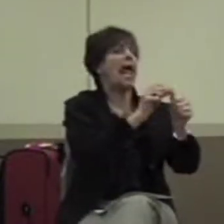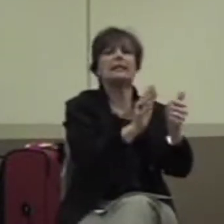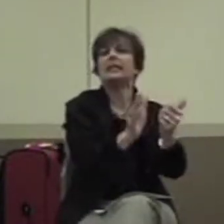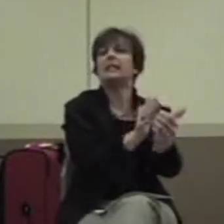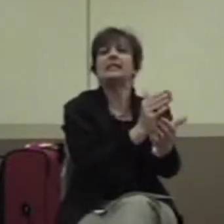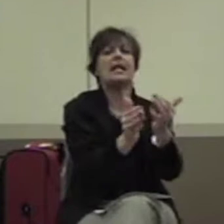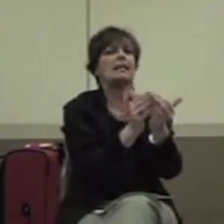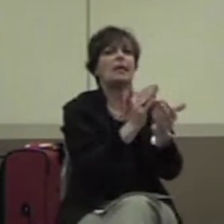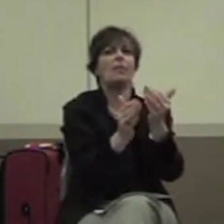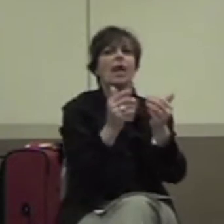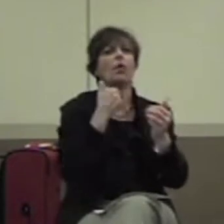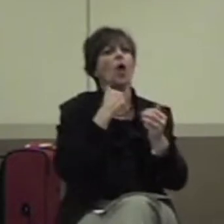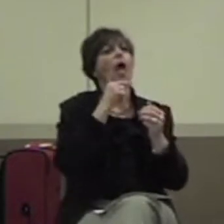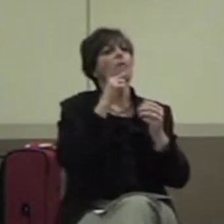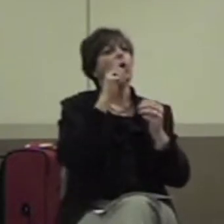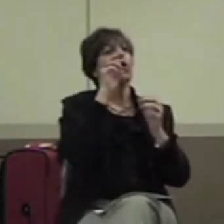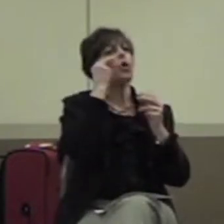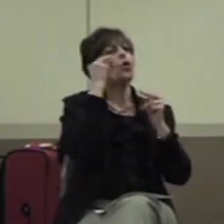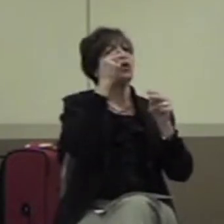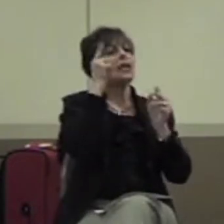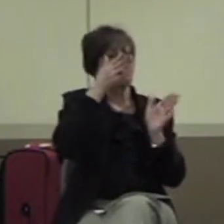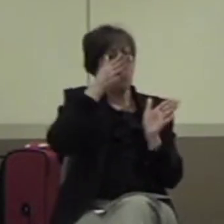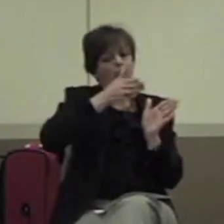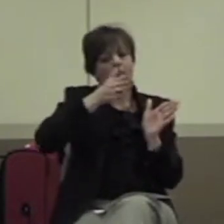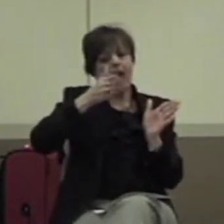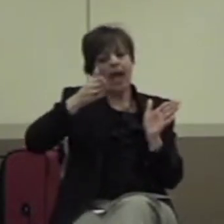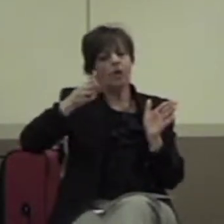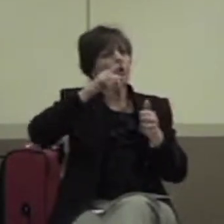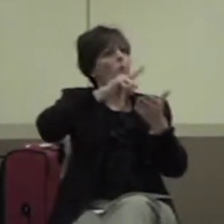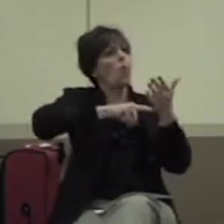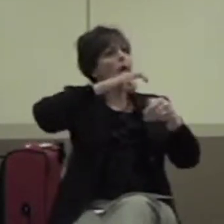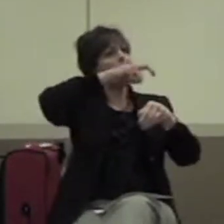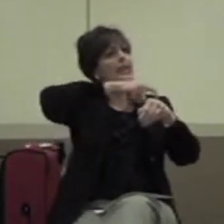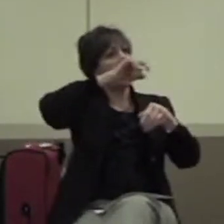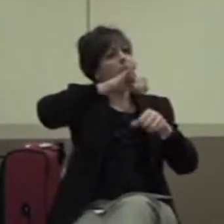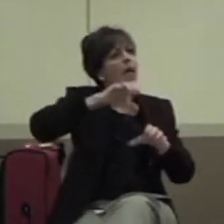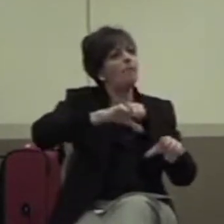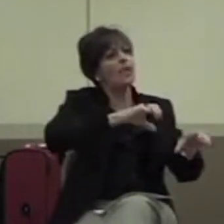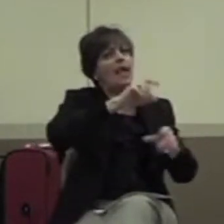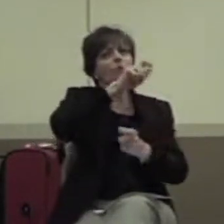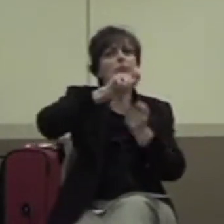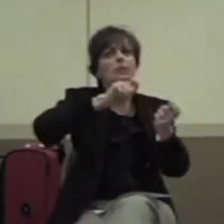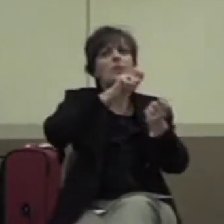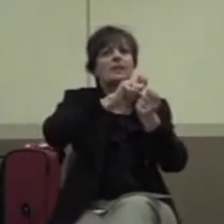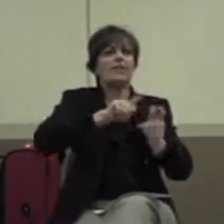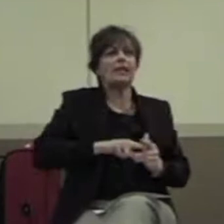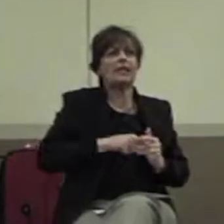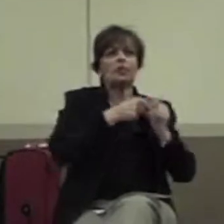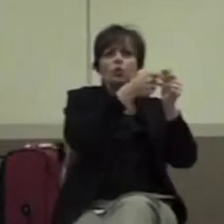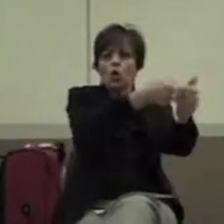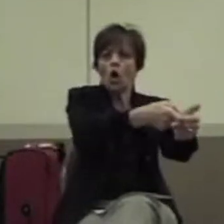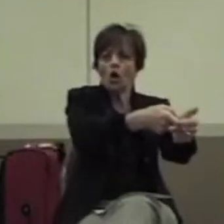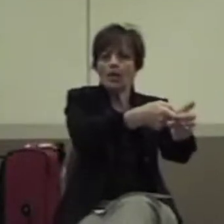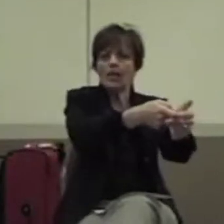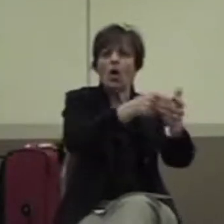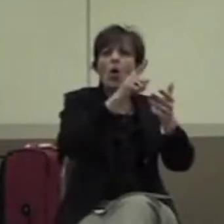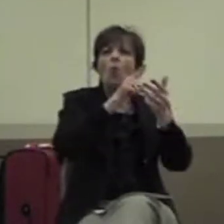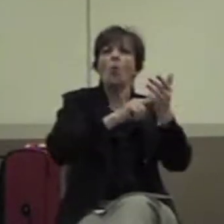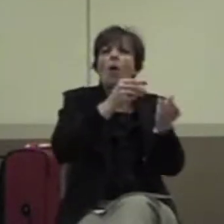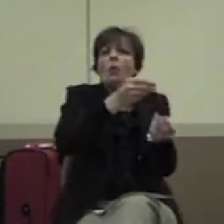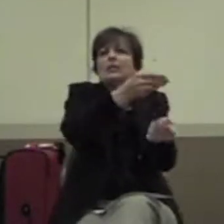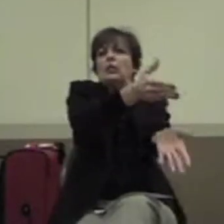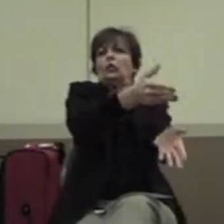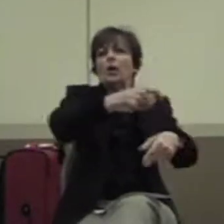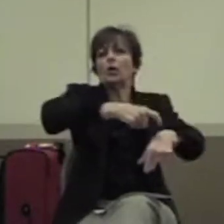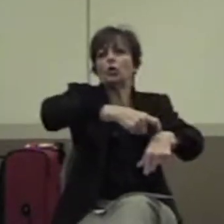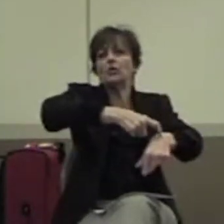lasted. I'm looking for the pattern of what time did that behavior specifically start. What was the